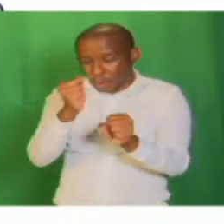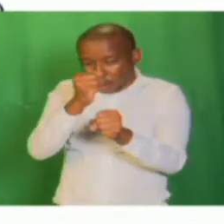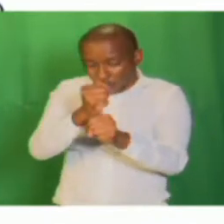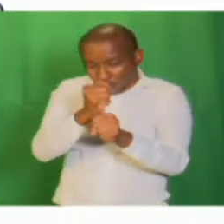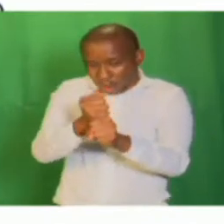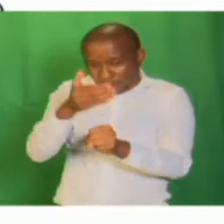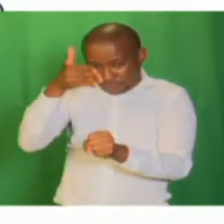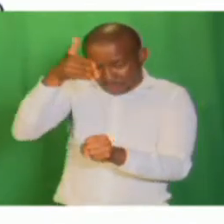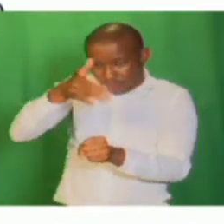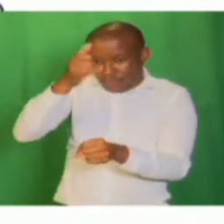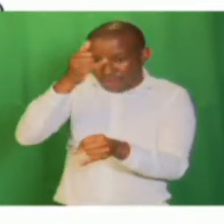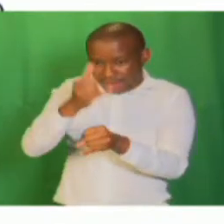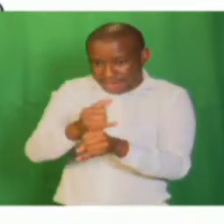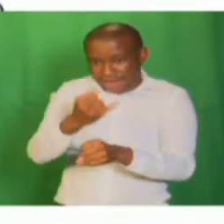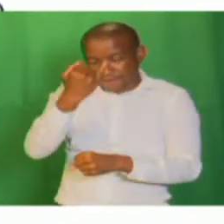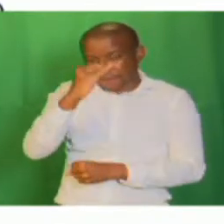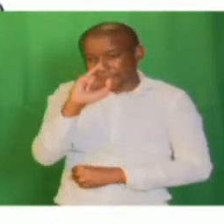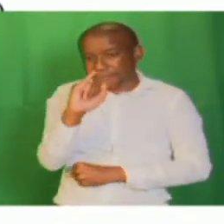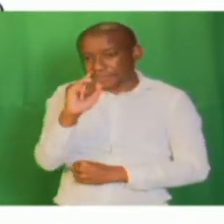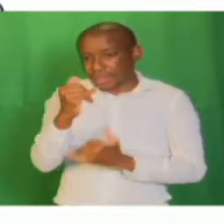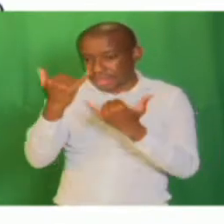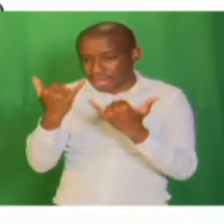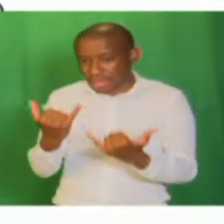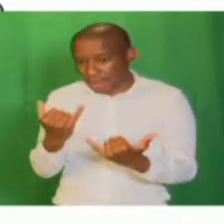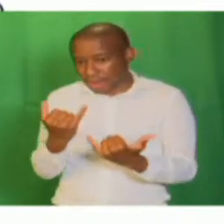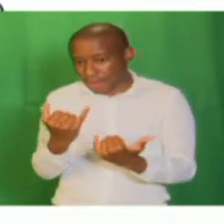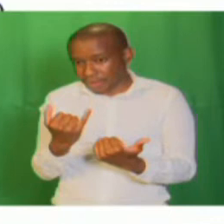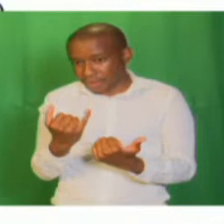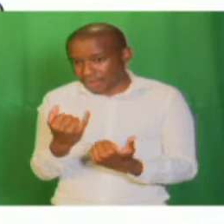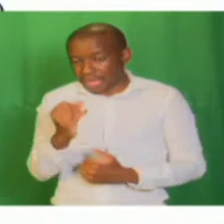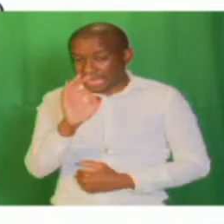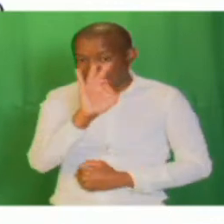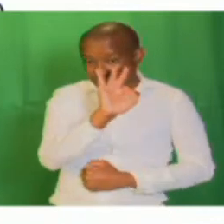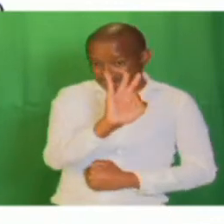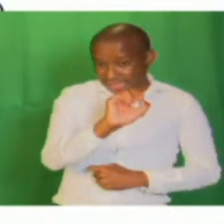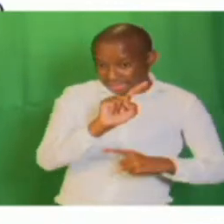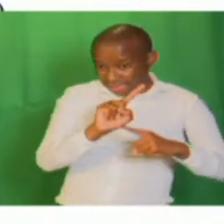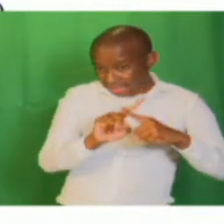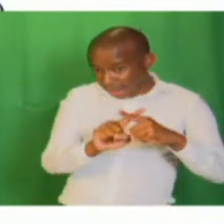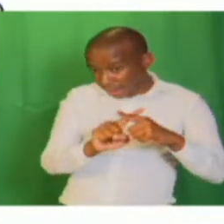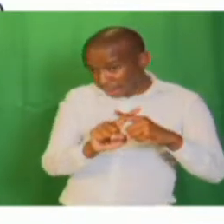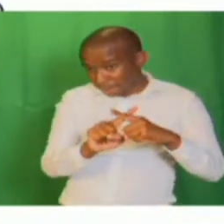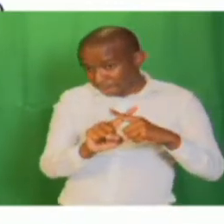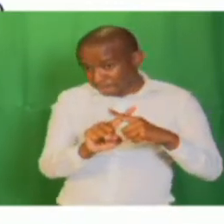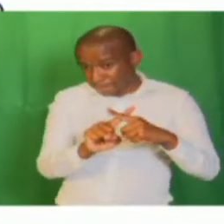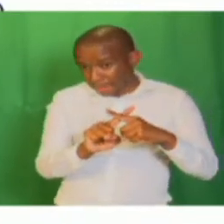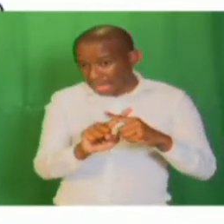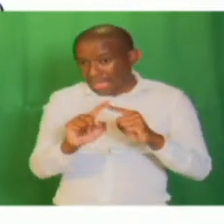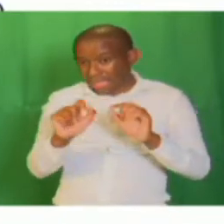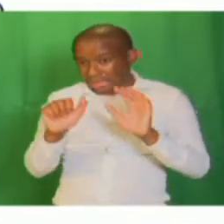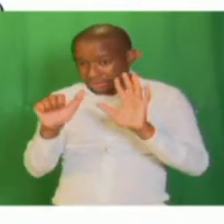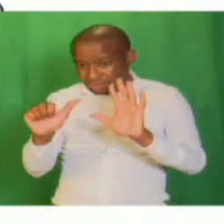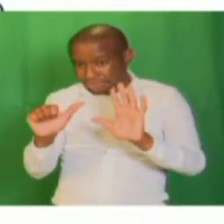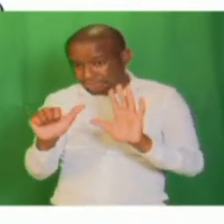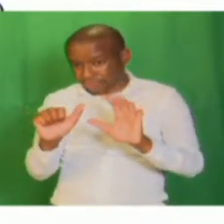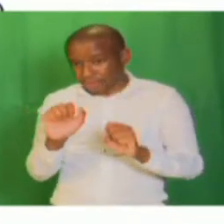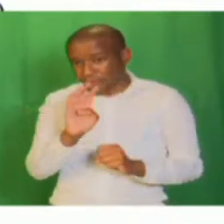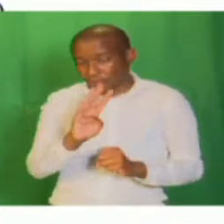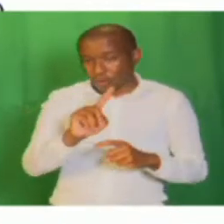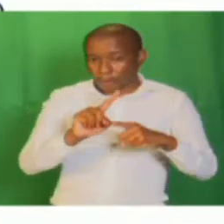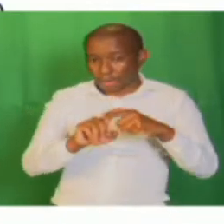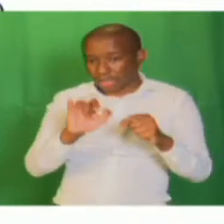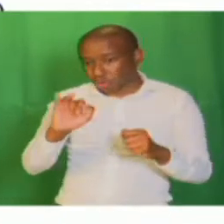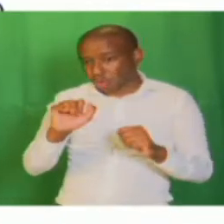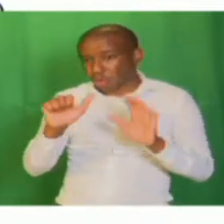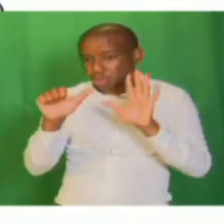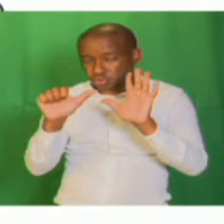the brackets first, which is going to be 3 times. When we remove the brackets, we have 6. 4 plus 2 is 6, and